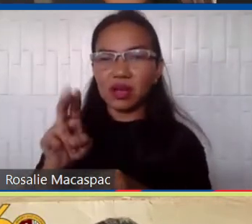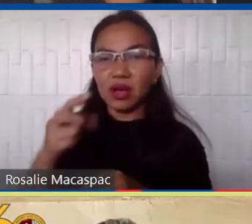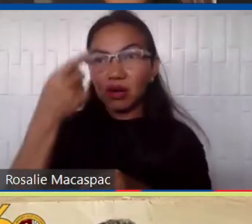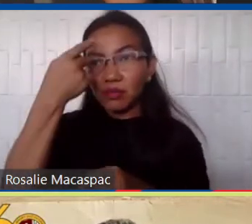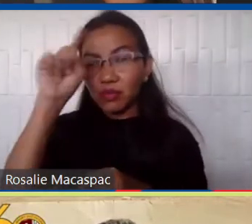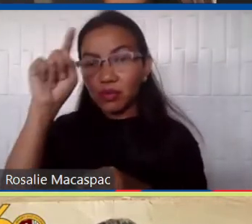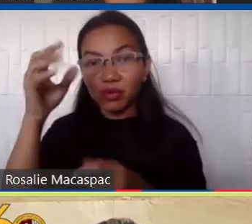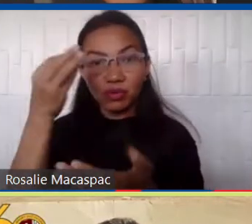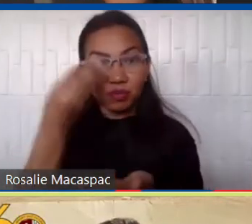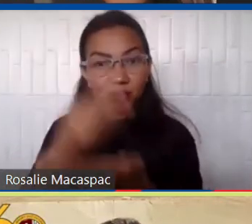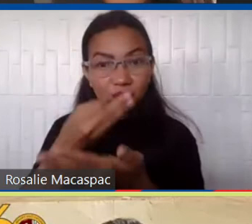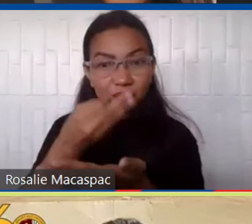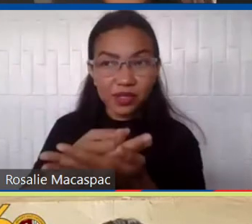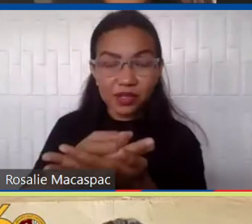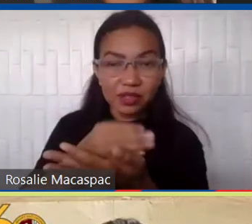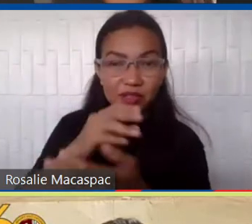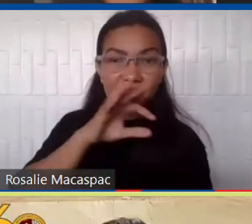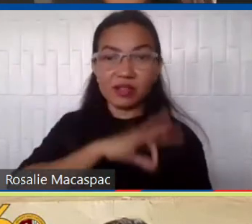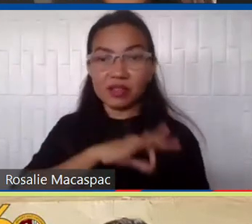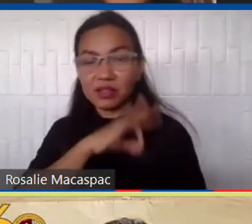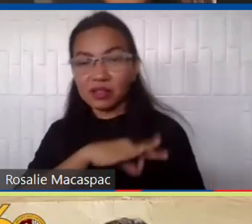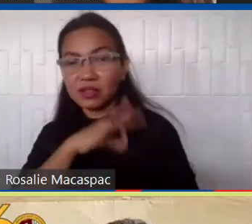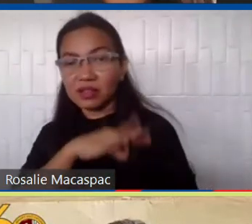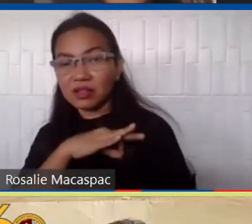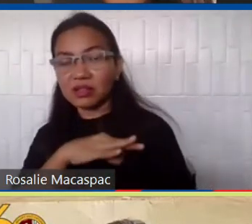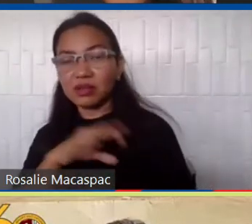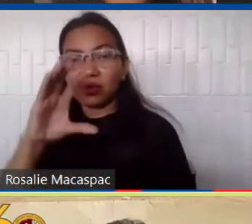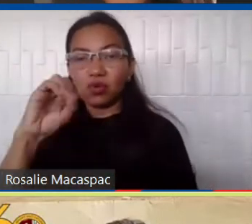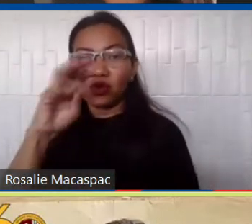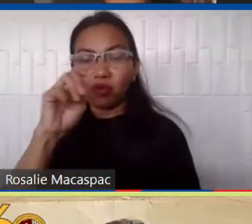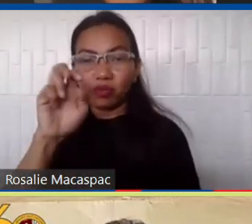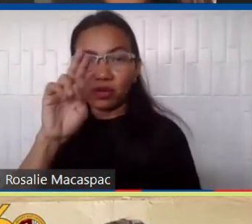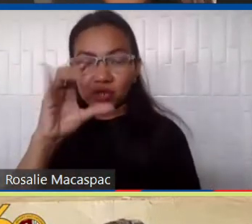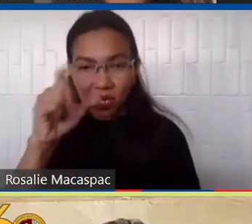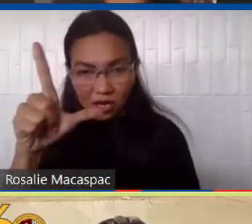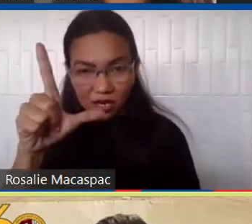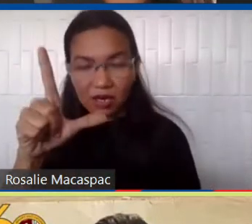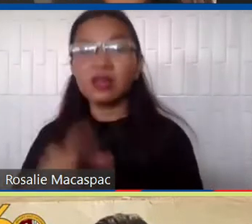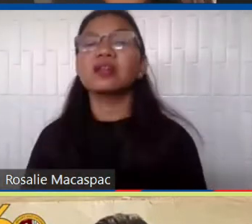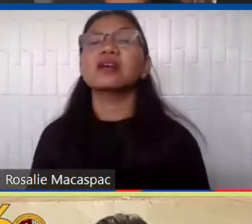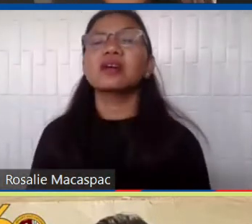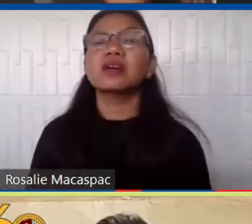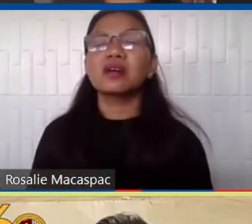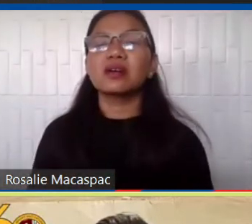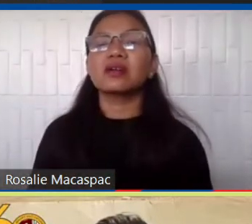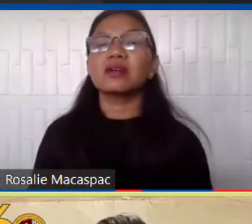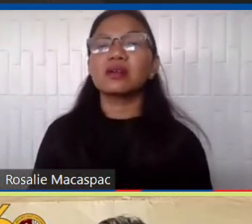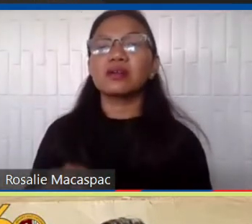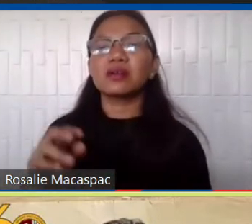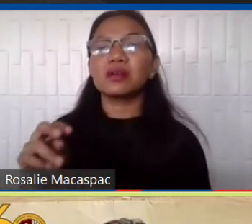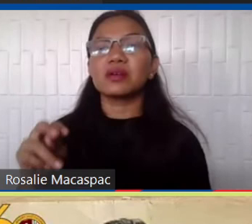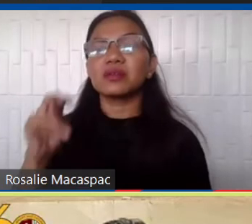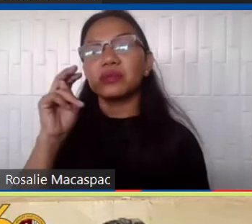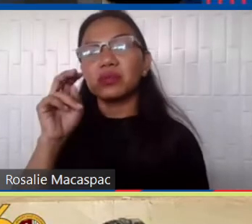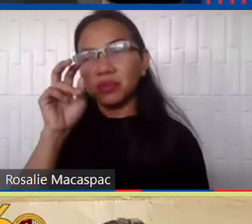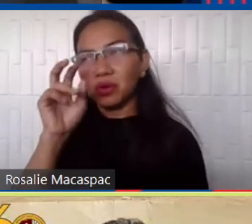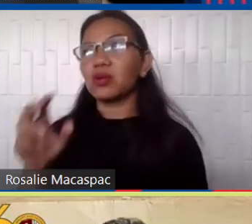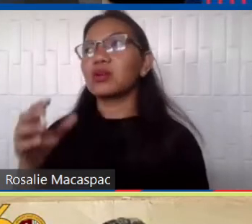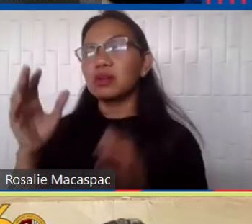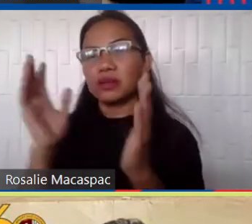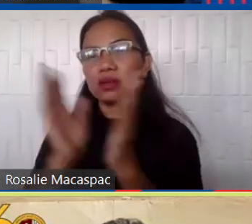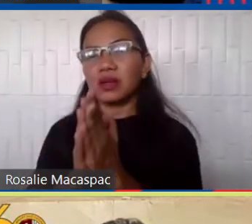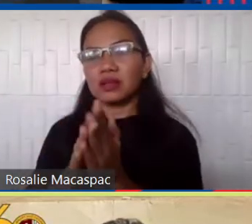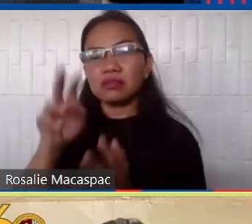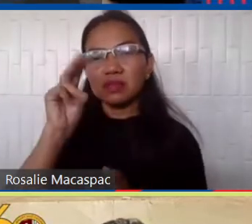So, and whenever there's a copyright, we need to obtain permission before we can use it. So,